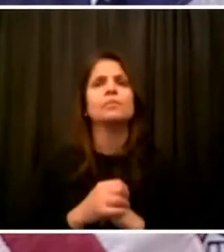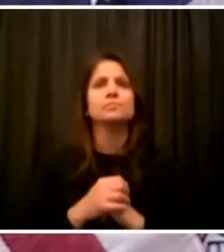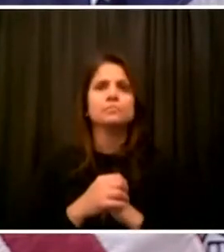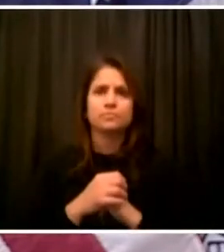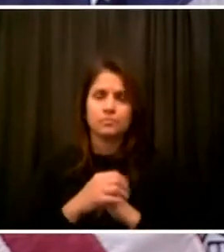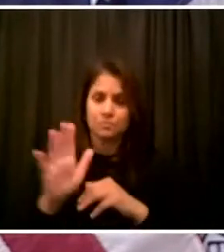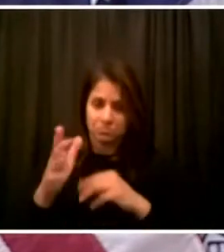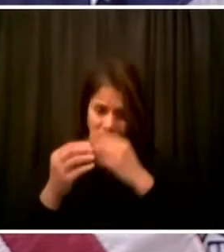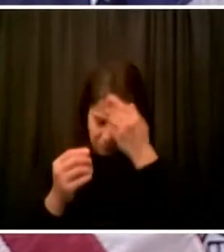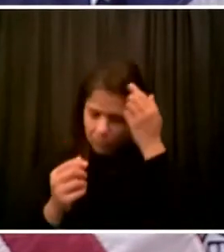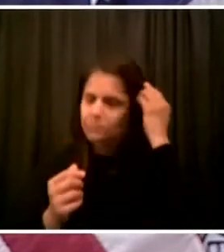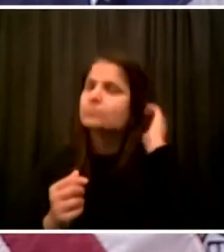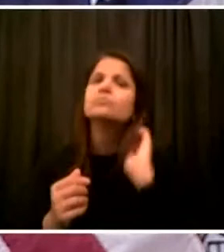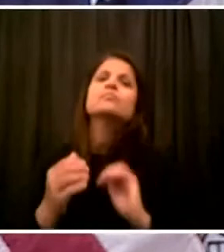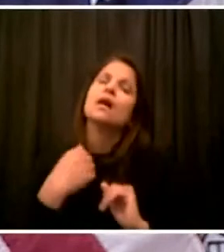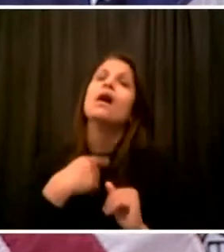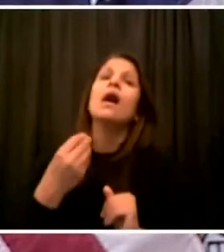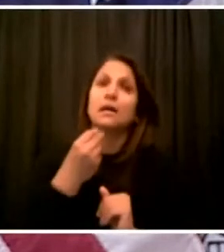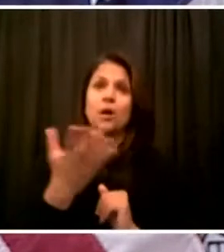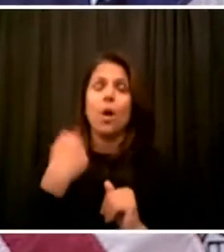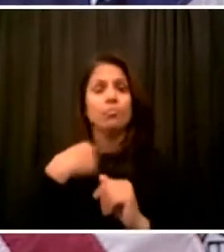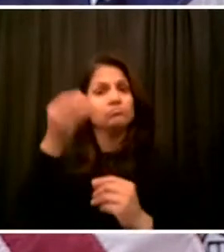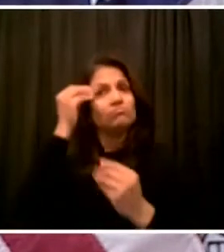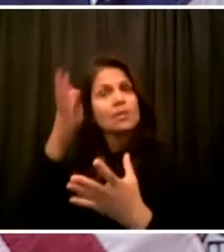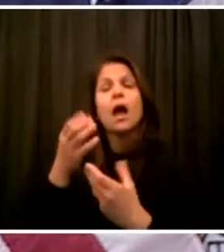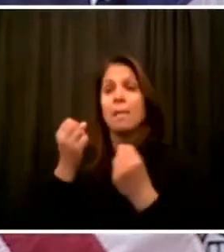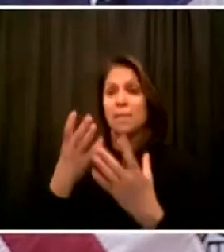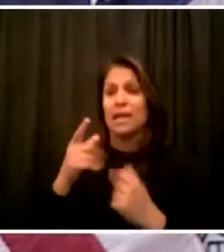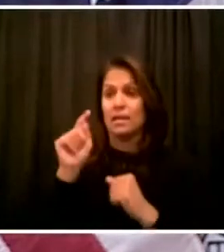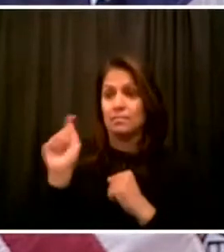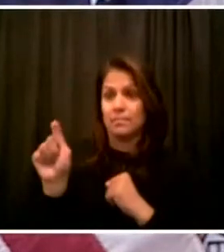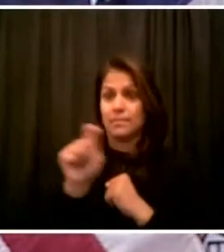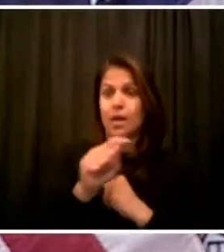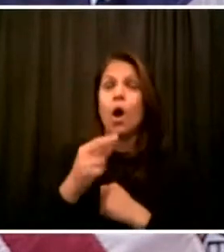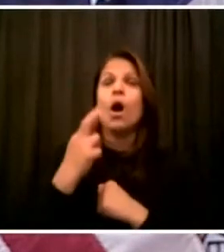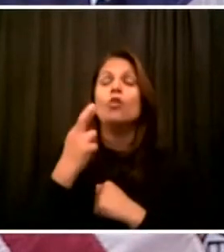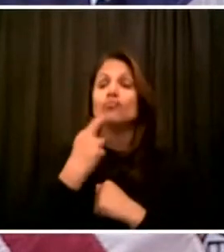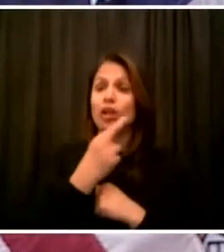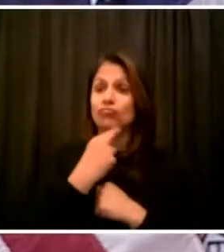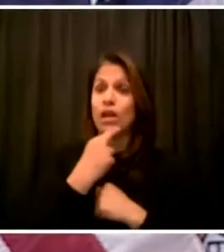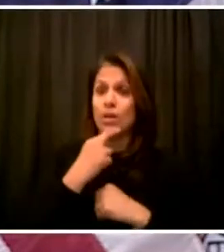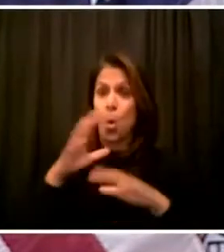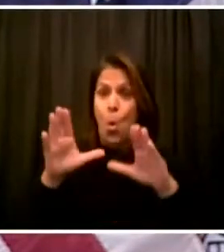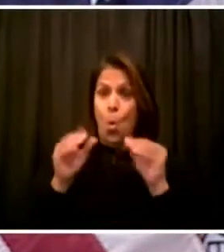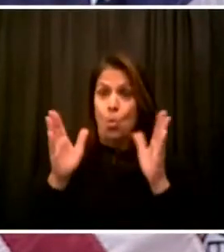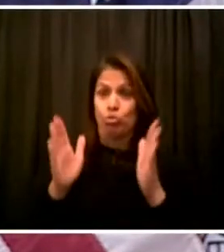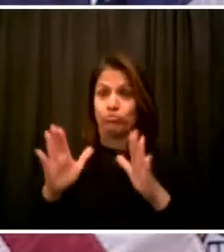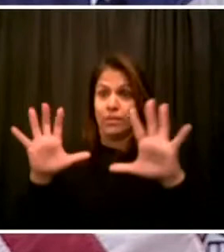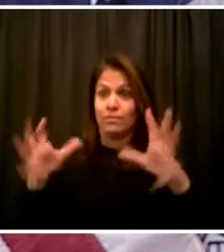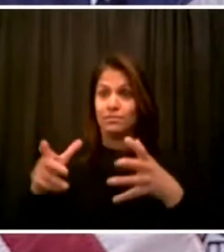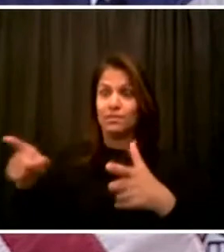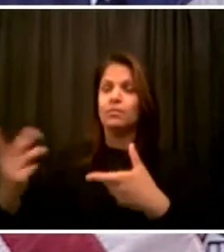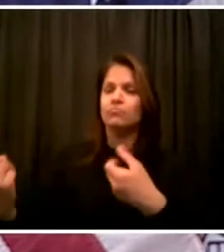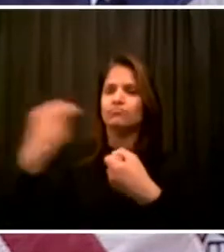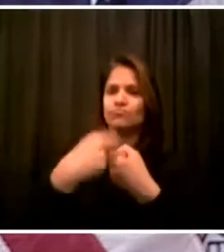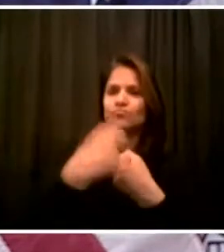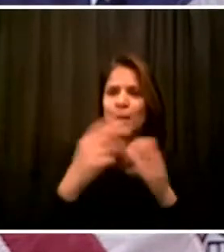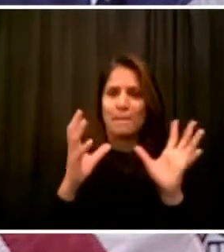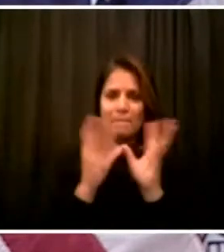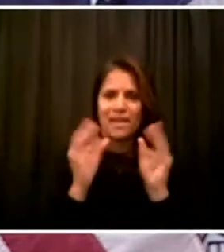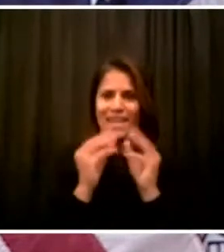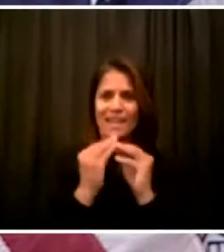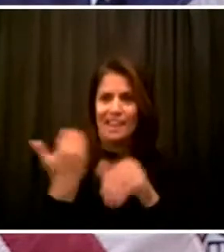They're making a great case that this could be a difference maker. But what I've said is I want everyone to be clear. First of all, we're